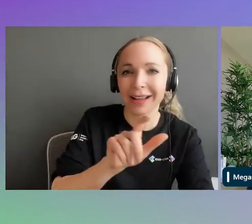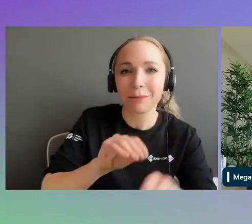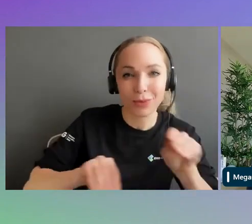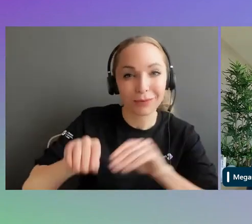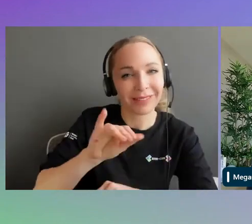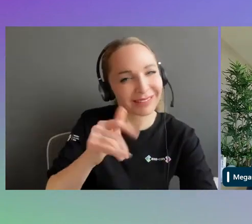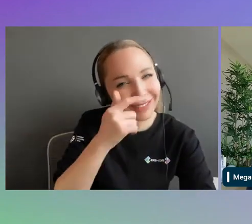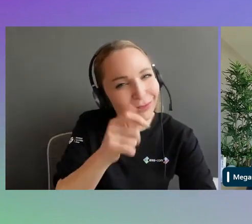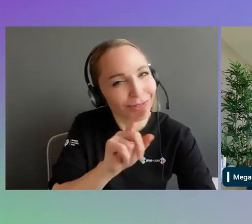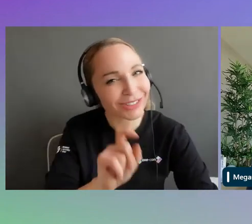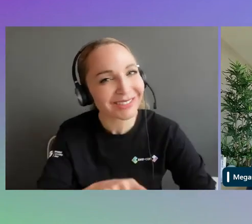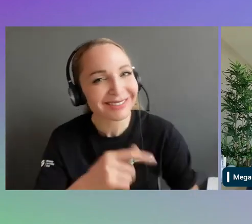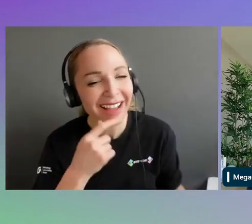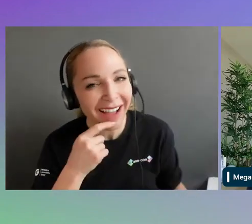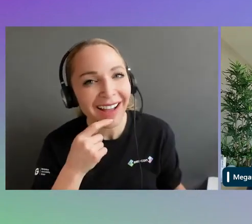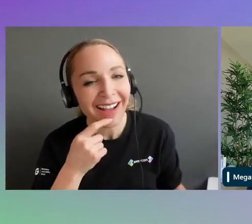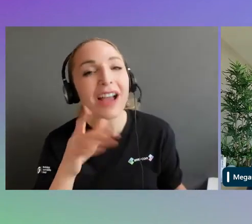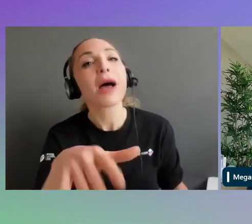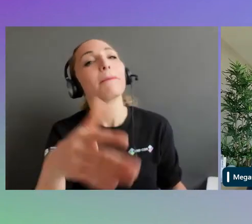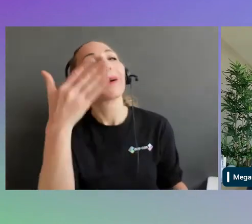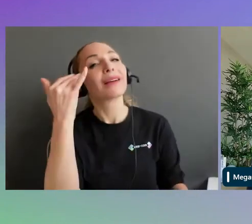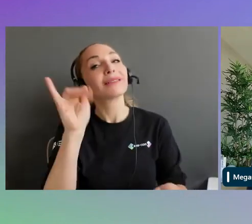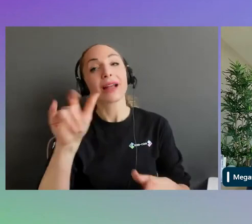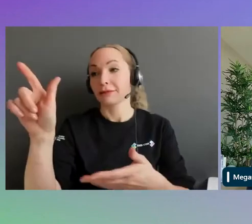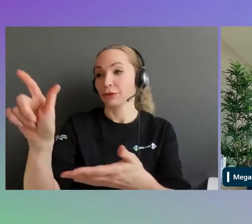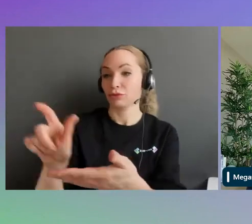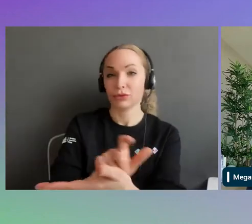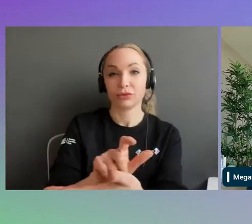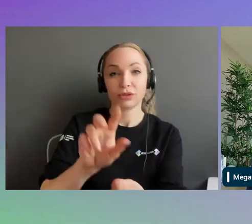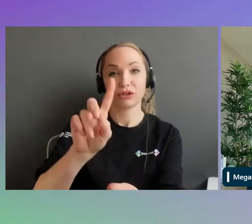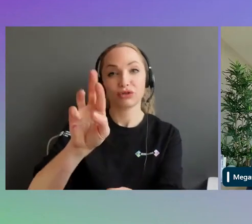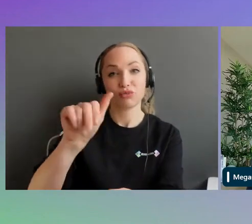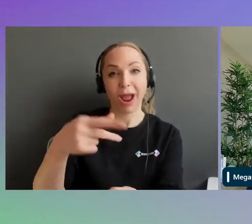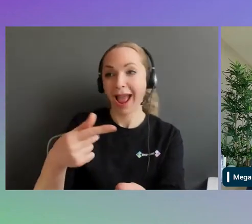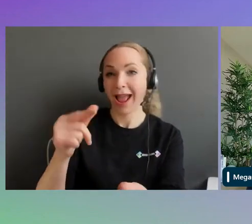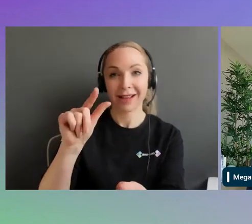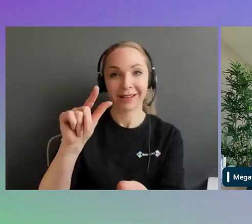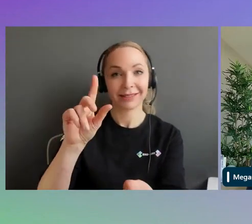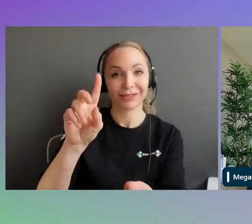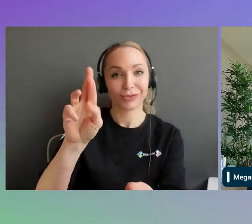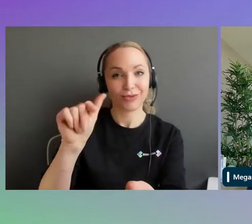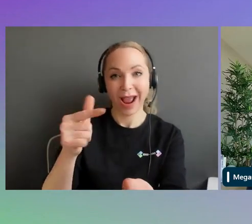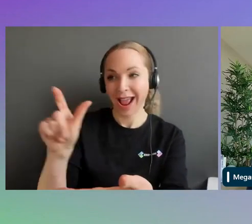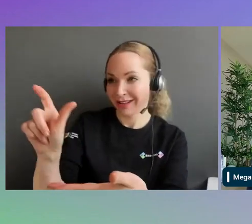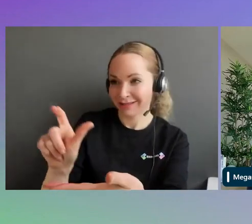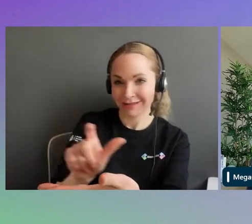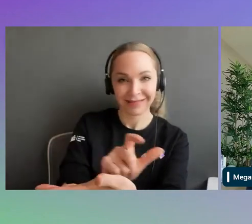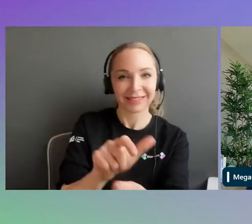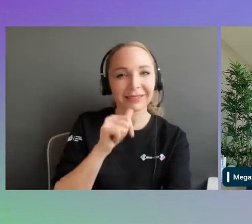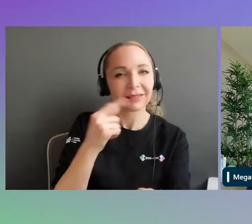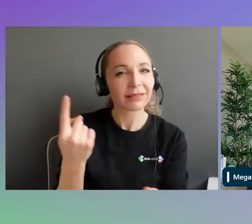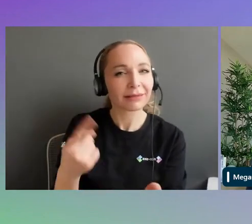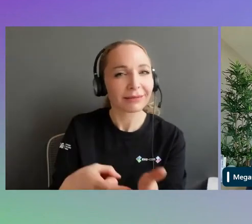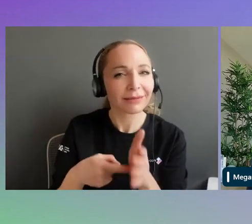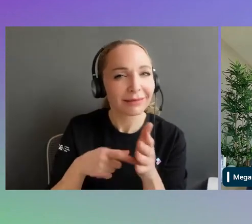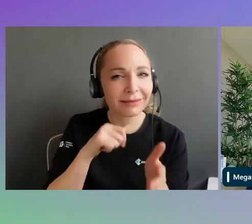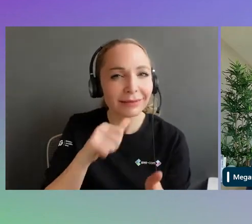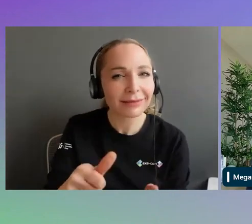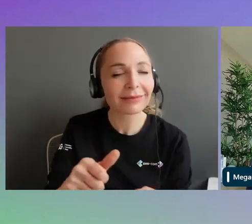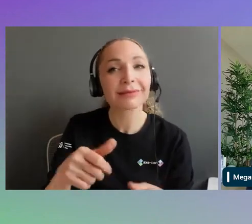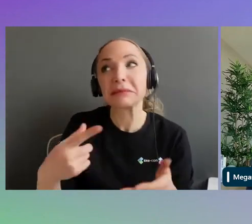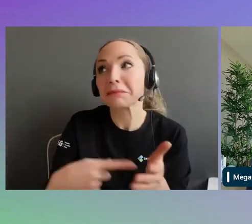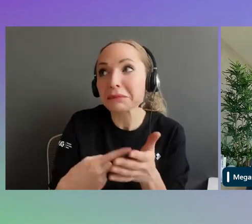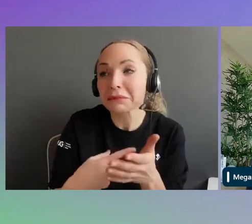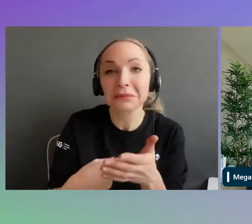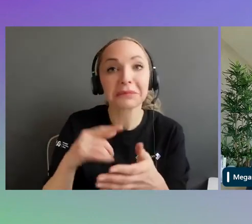right? Because the dragging movement isn't necessarily always required. We have that capability in case the button is in the way, if you